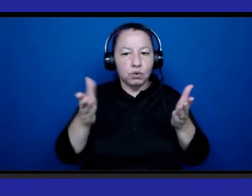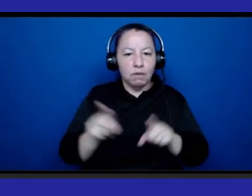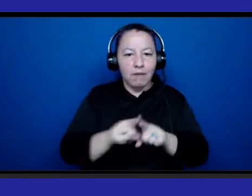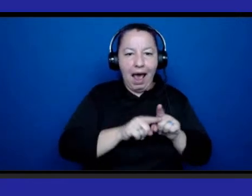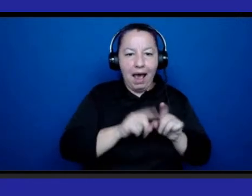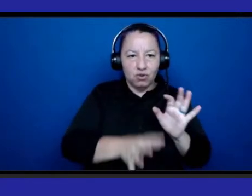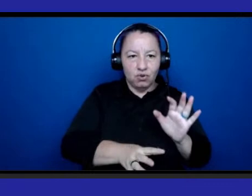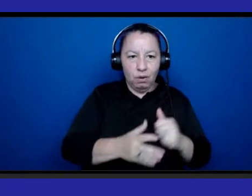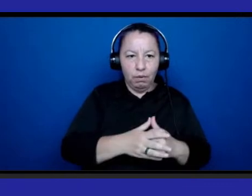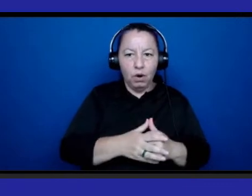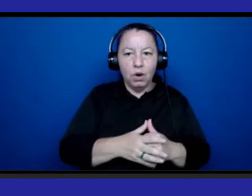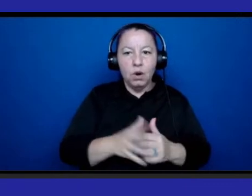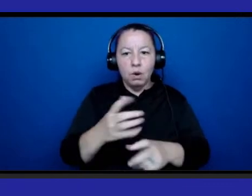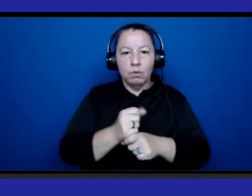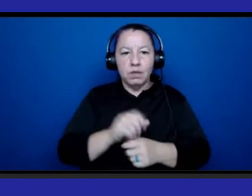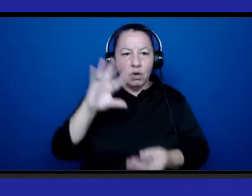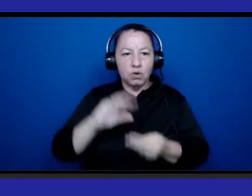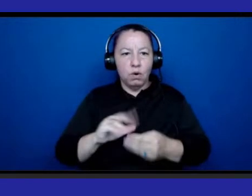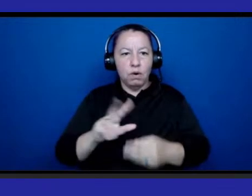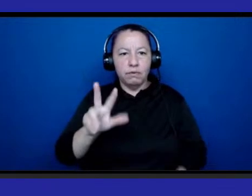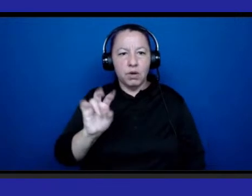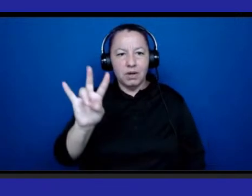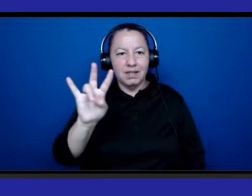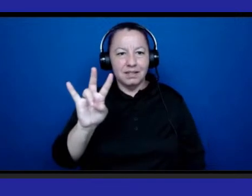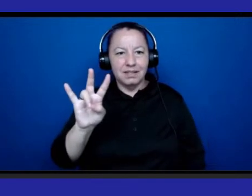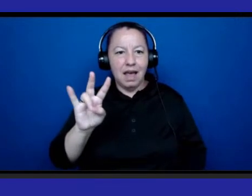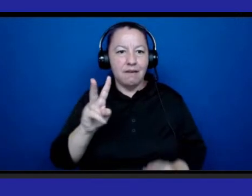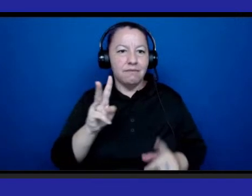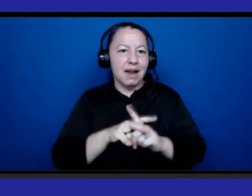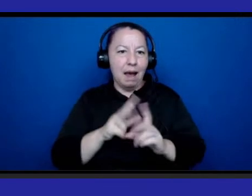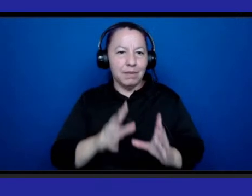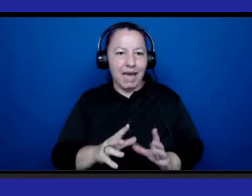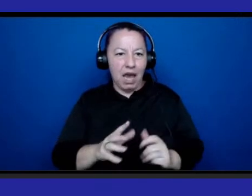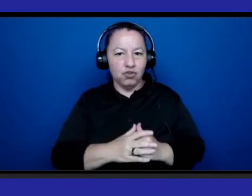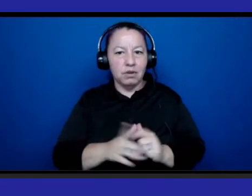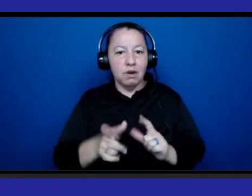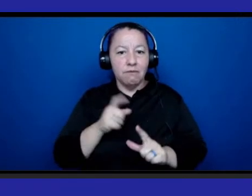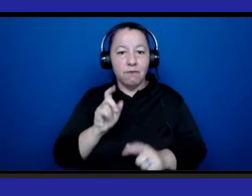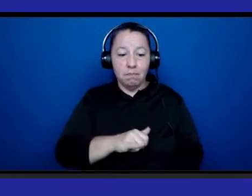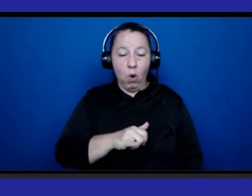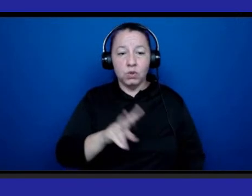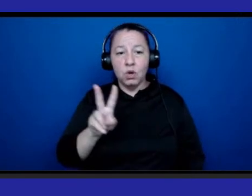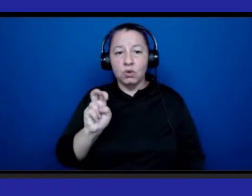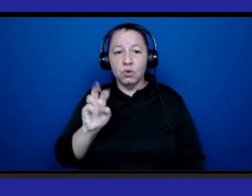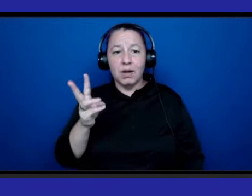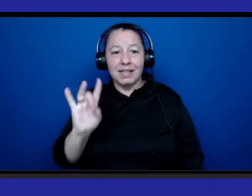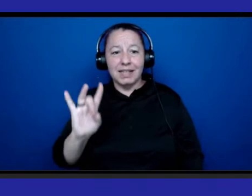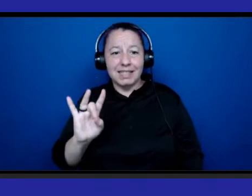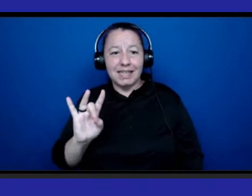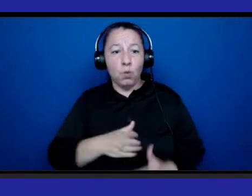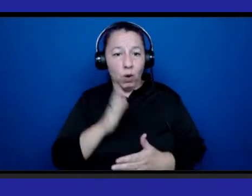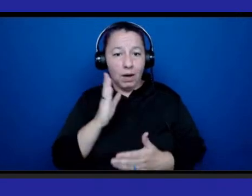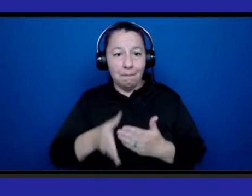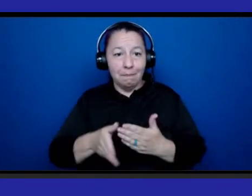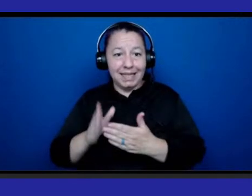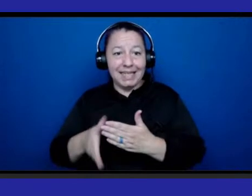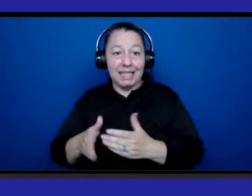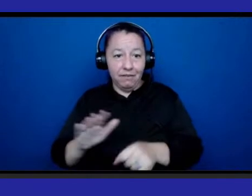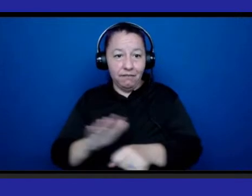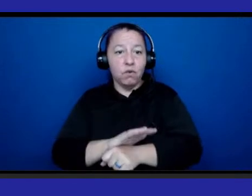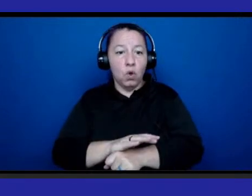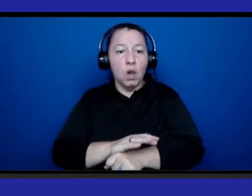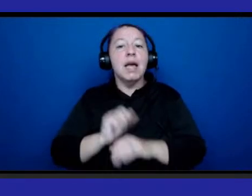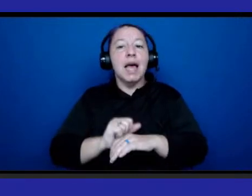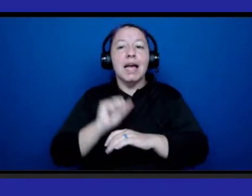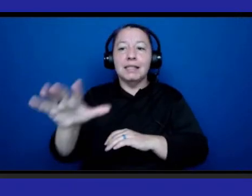of 307 applications. Of those, 268 were completed applications and sent to our partner